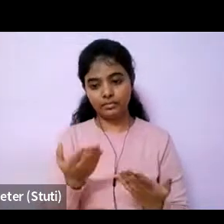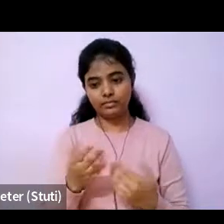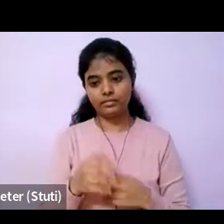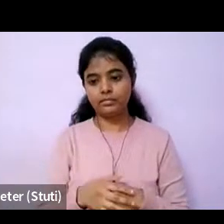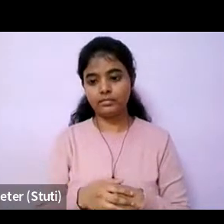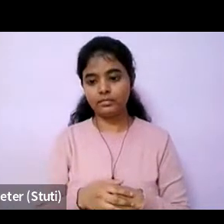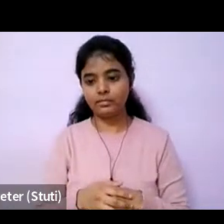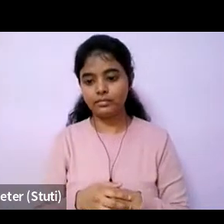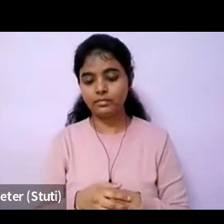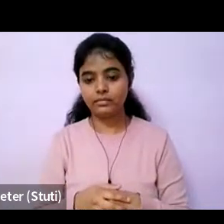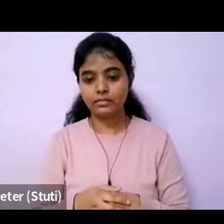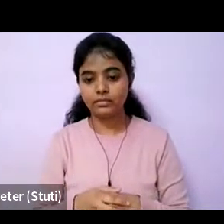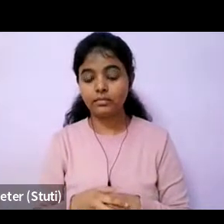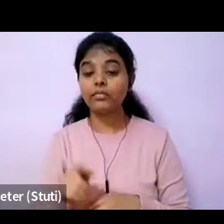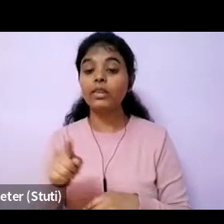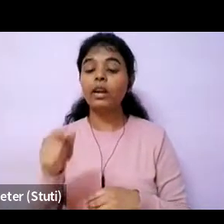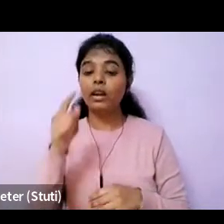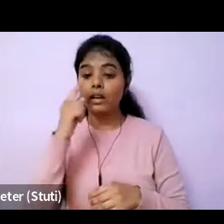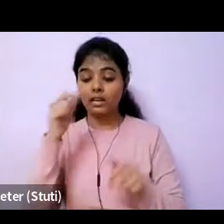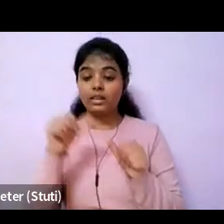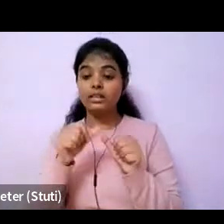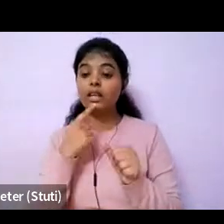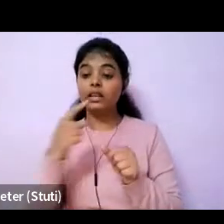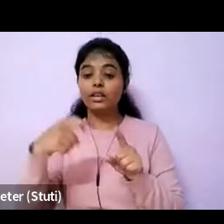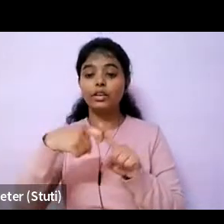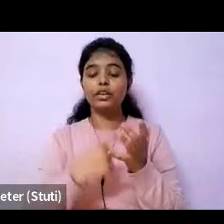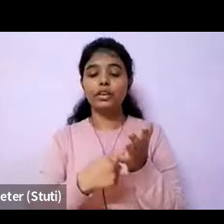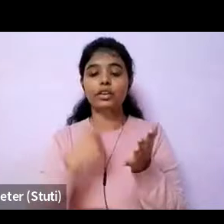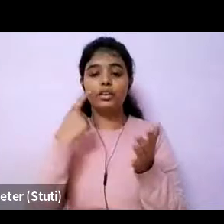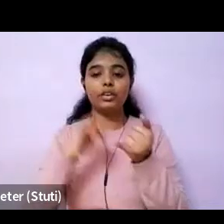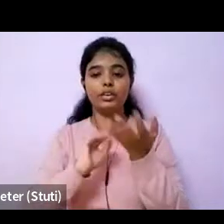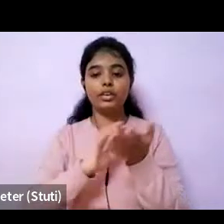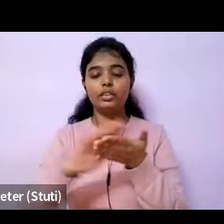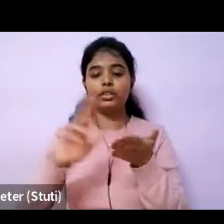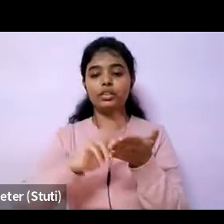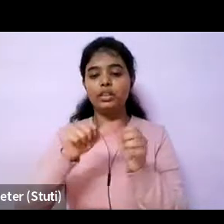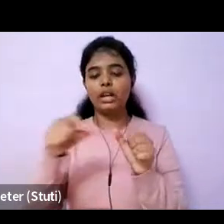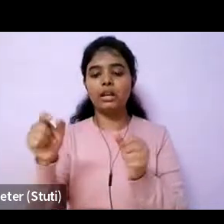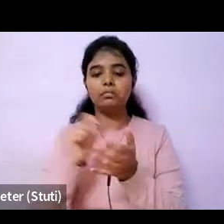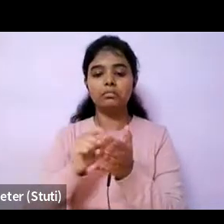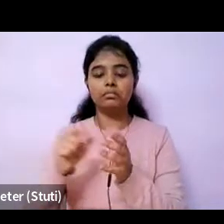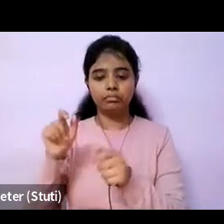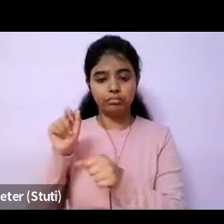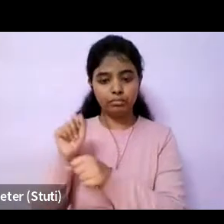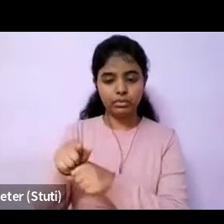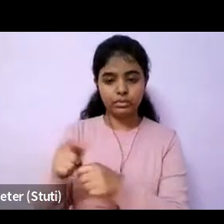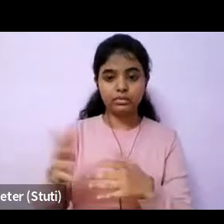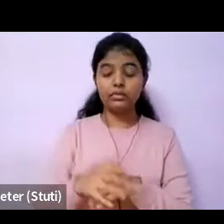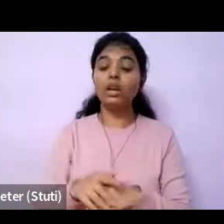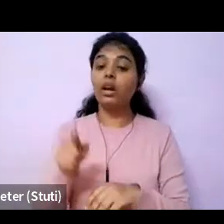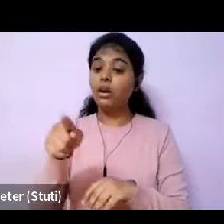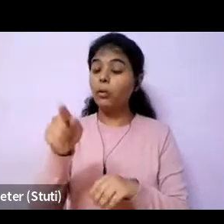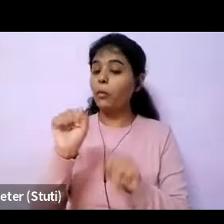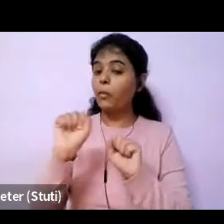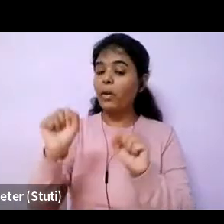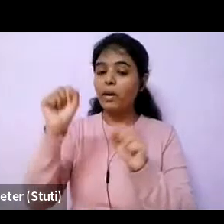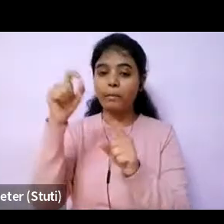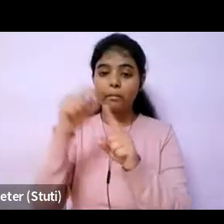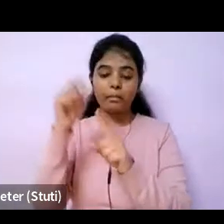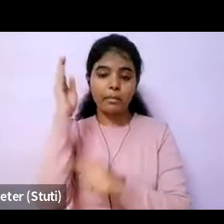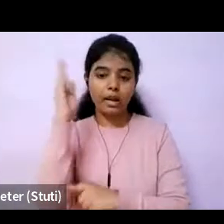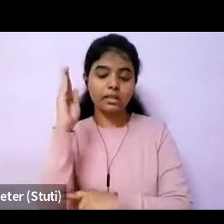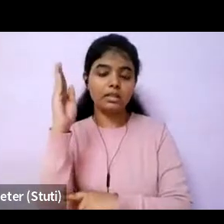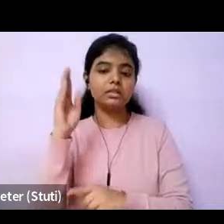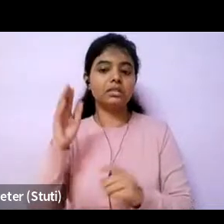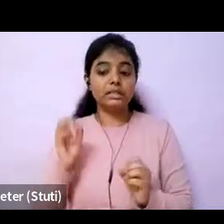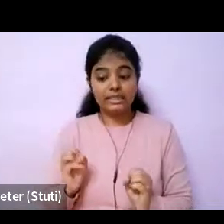Okay, so there's Krishna who has written, and this is for Anwesha's paper. I especially like the beginning of Anwesha's